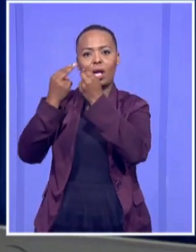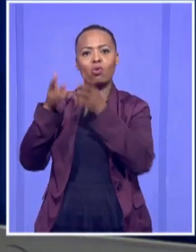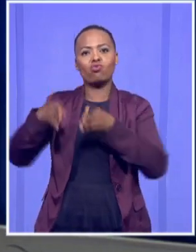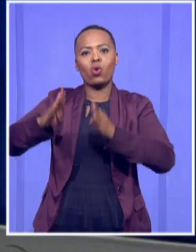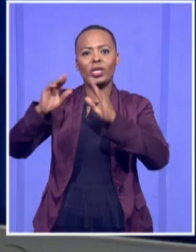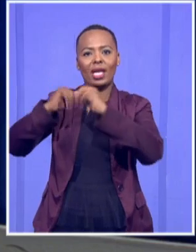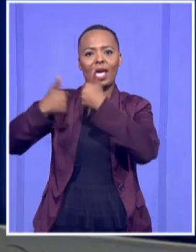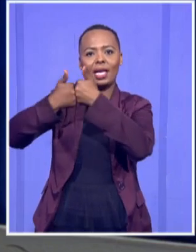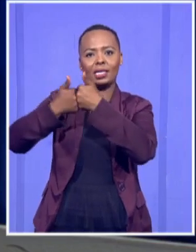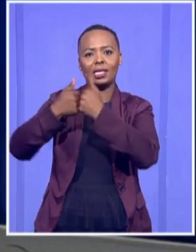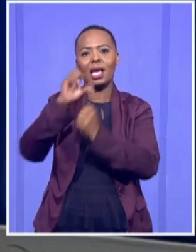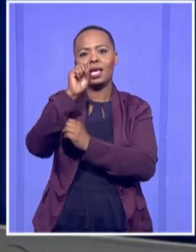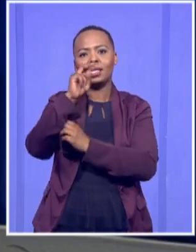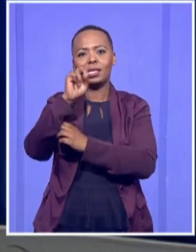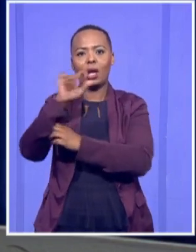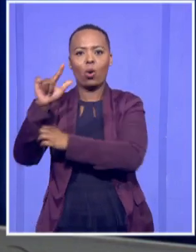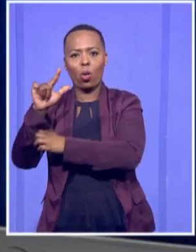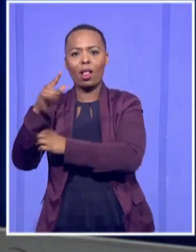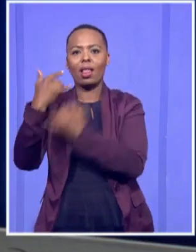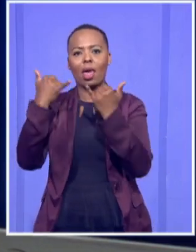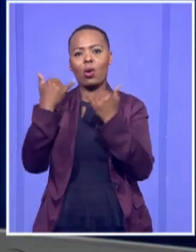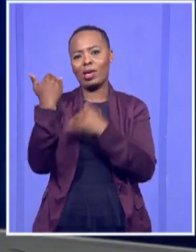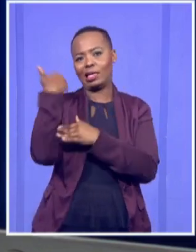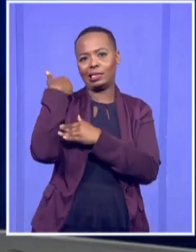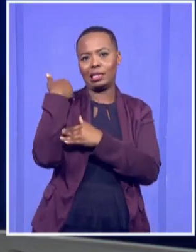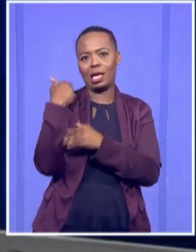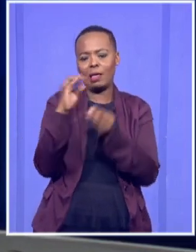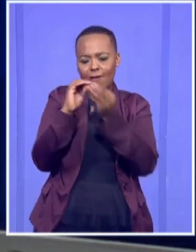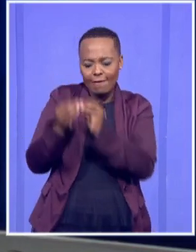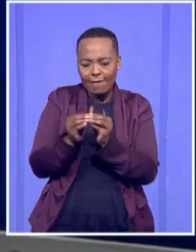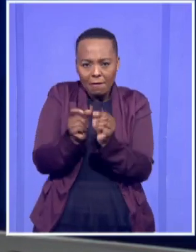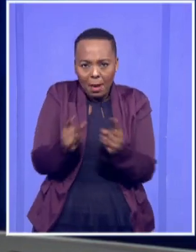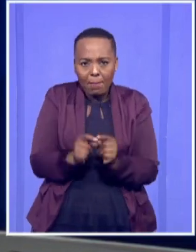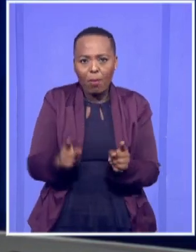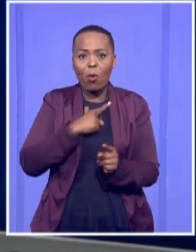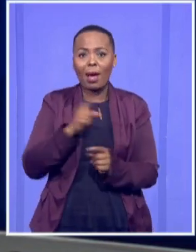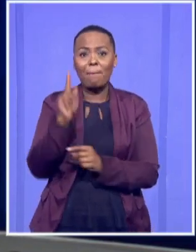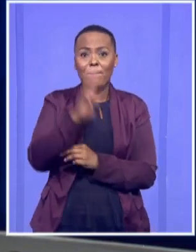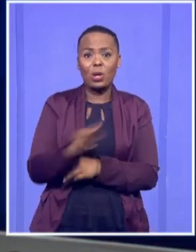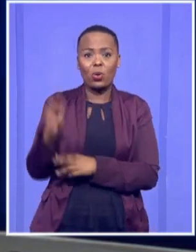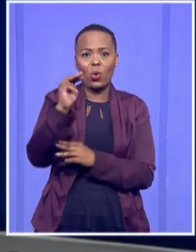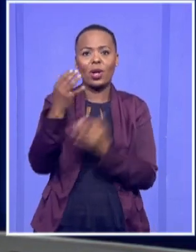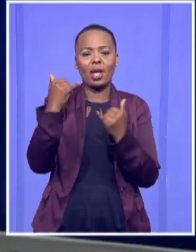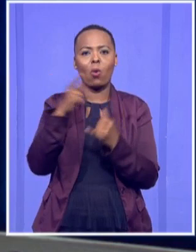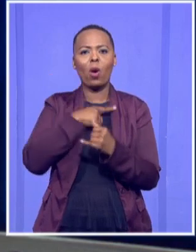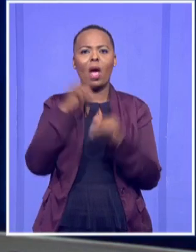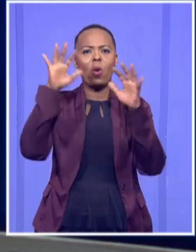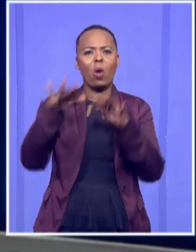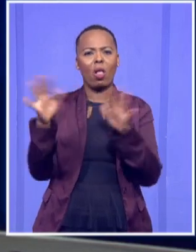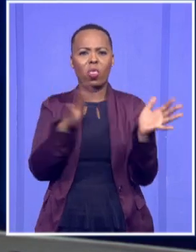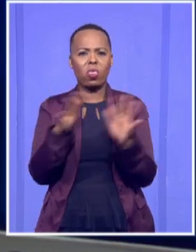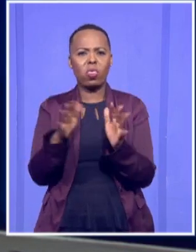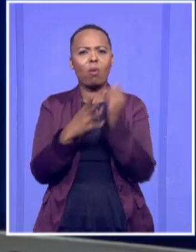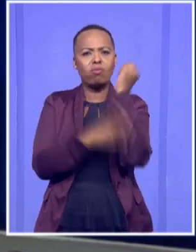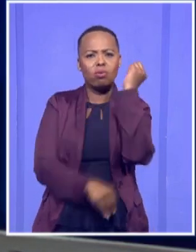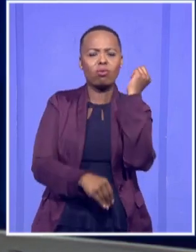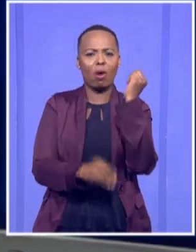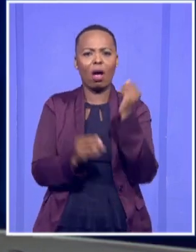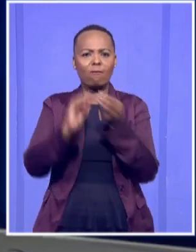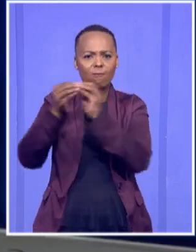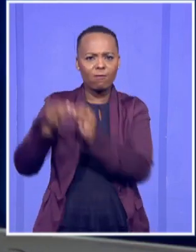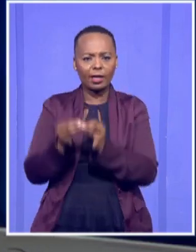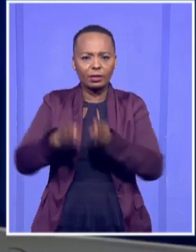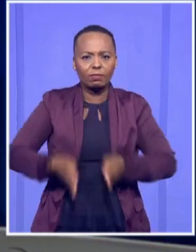Sanral, recently estimated the country's potholes to run into millions. Extreme weather conditions, poor road maintenance and